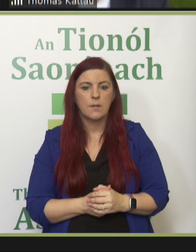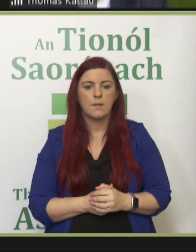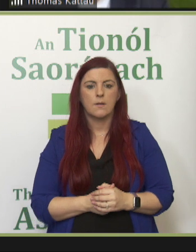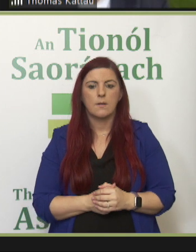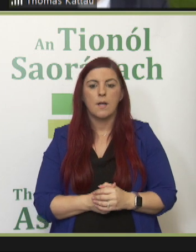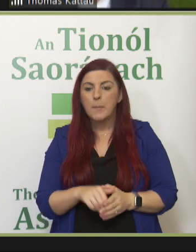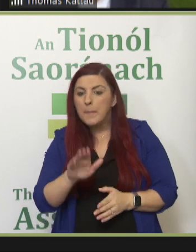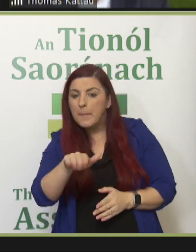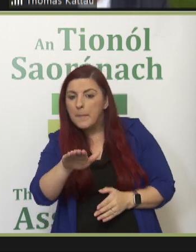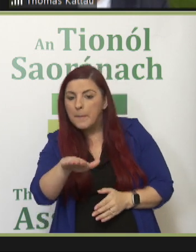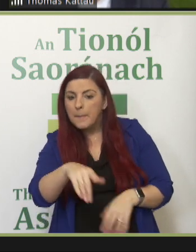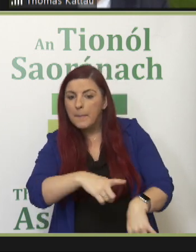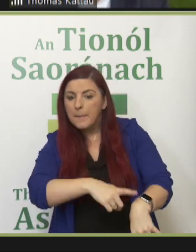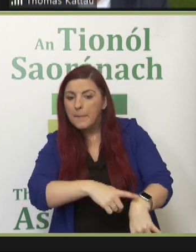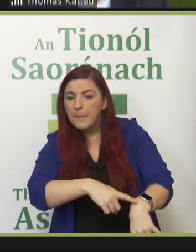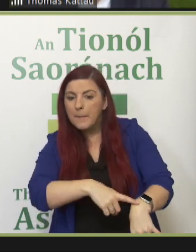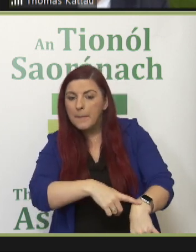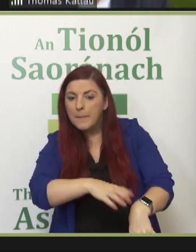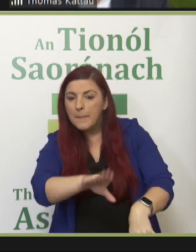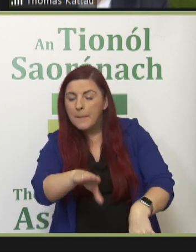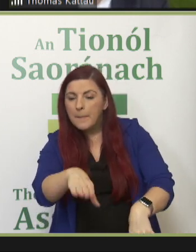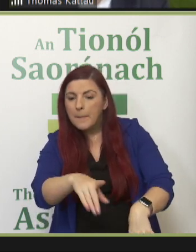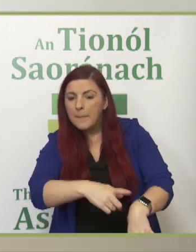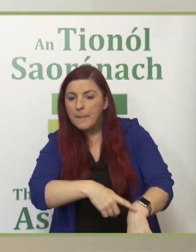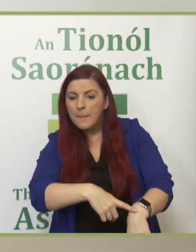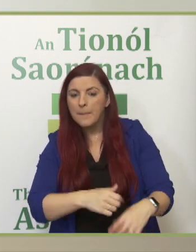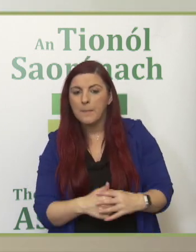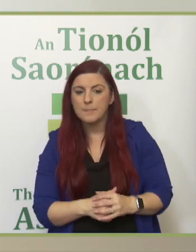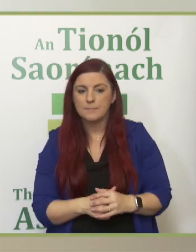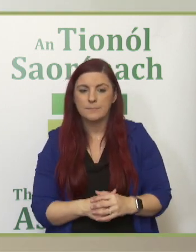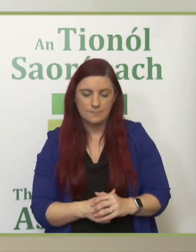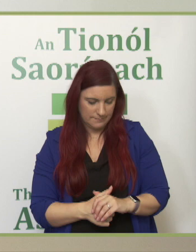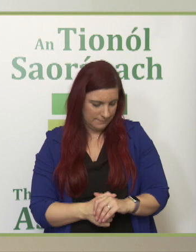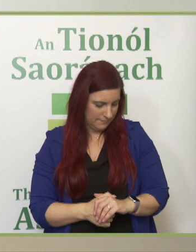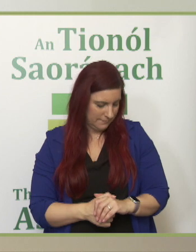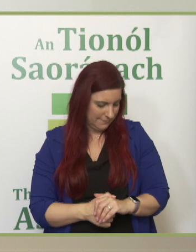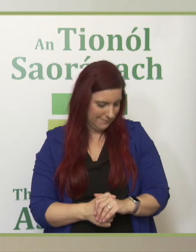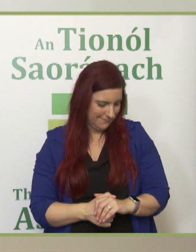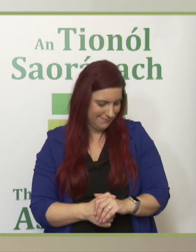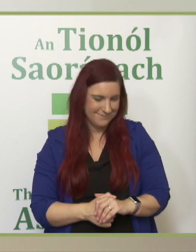Thomas, Yes, if I therefore, can ask you the public group to... is advocating Sorry, for Thomas, a balanced approach. Apologies, Thomas, A to new cut in. balanced approach for